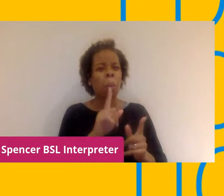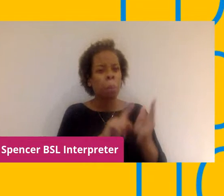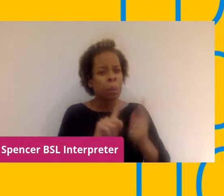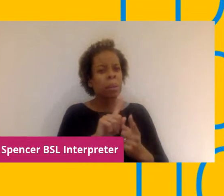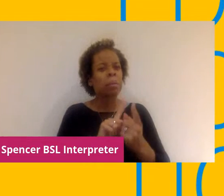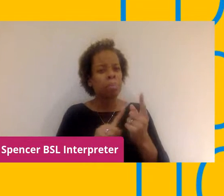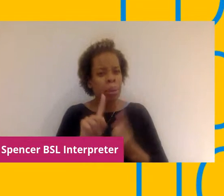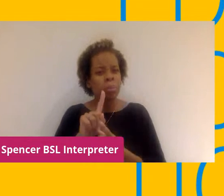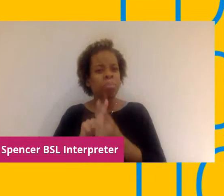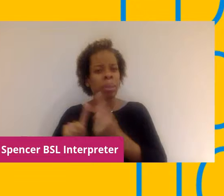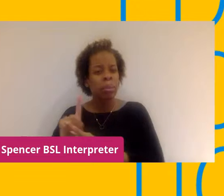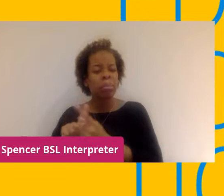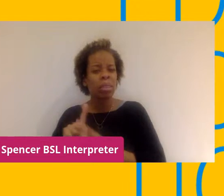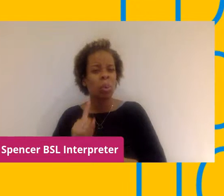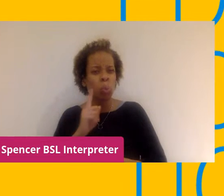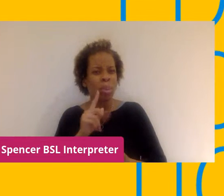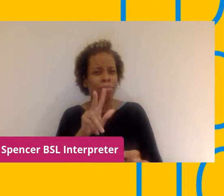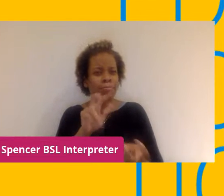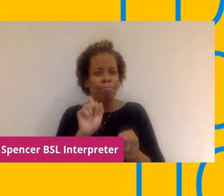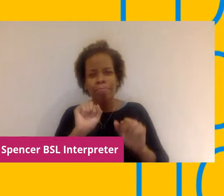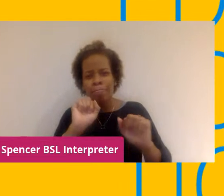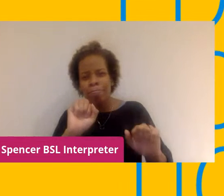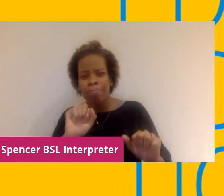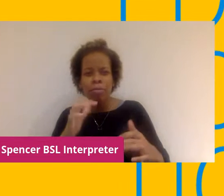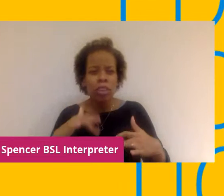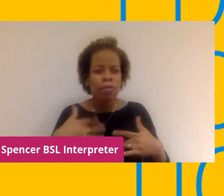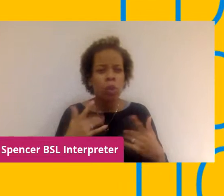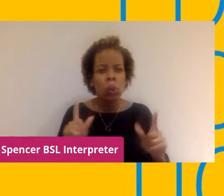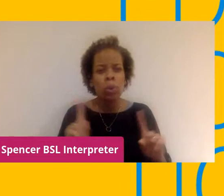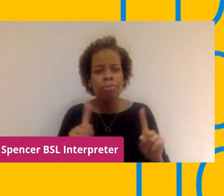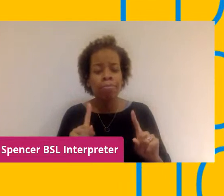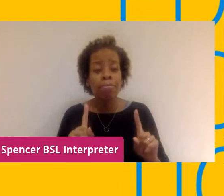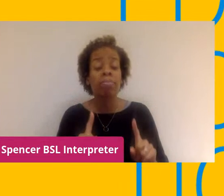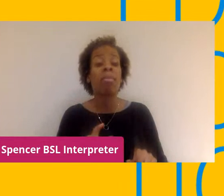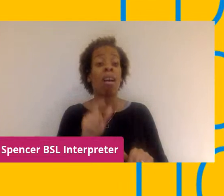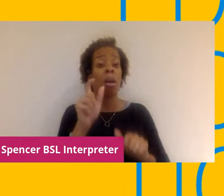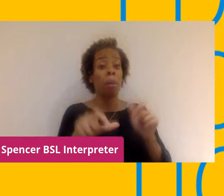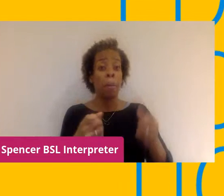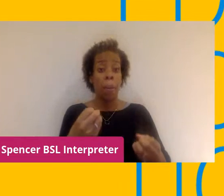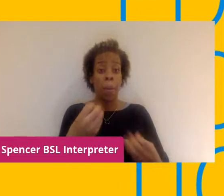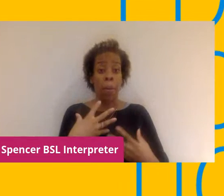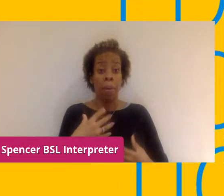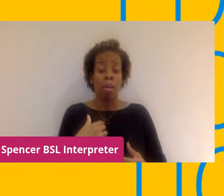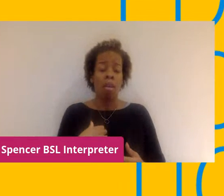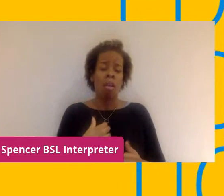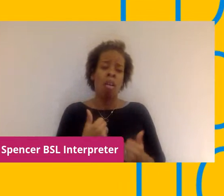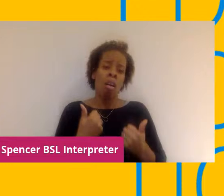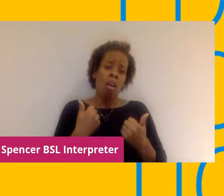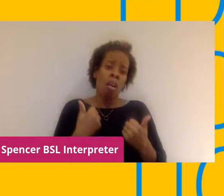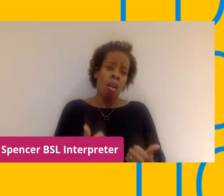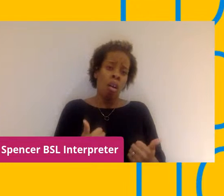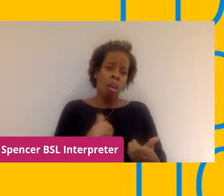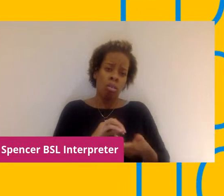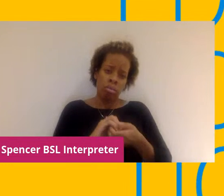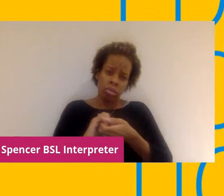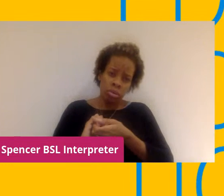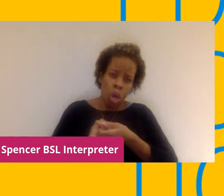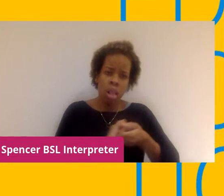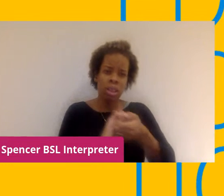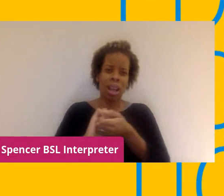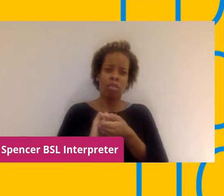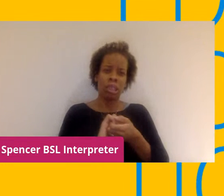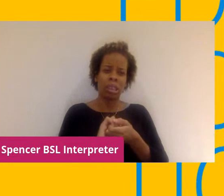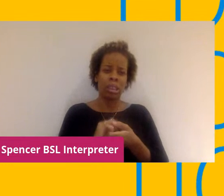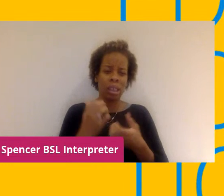were thinking. And people mentioned things like an appreciation of the solidarity that they have been afforded